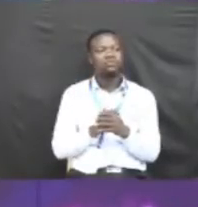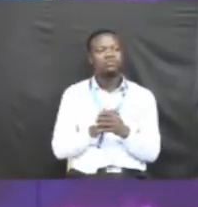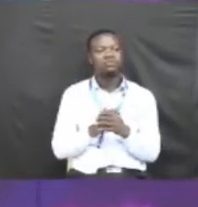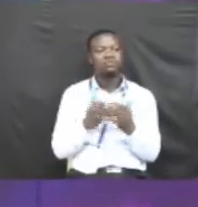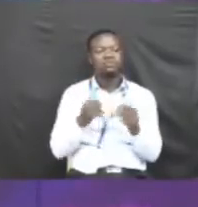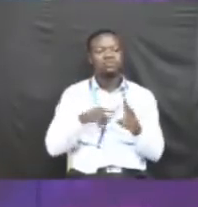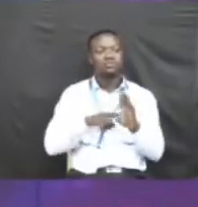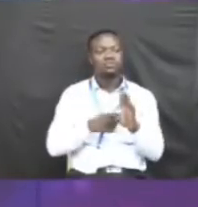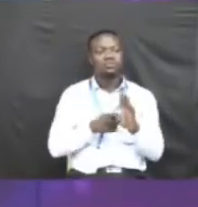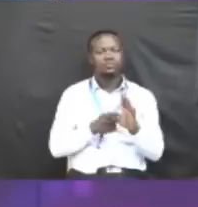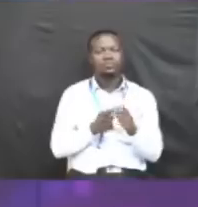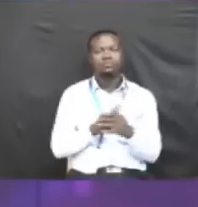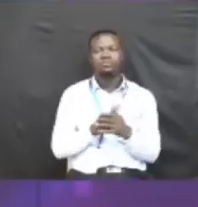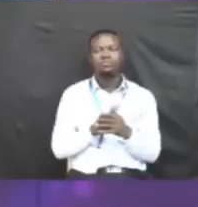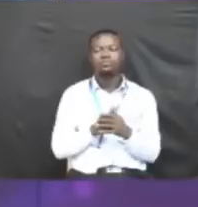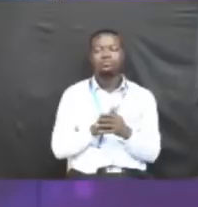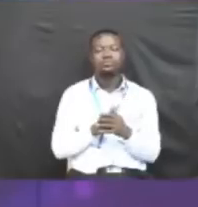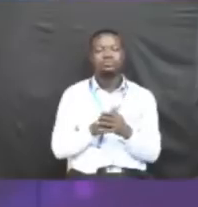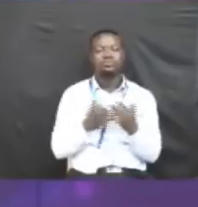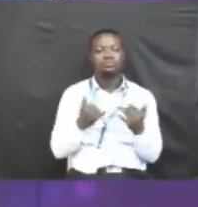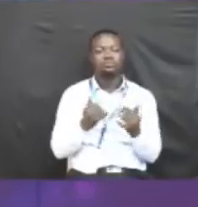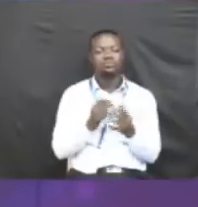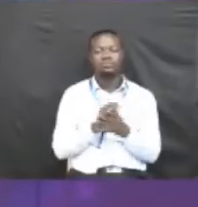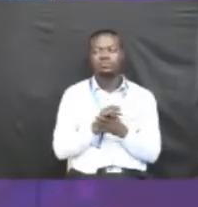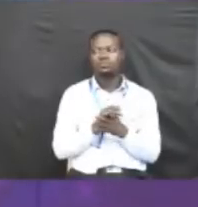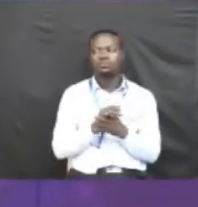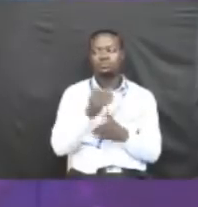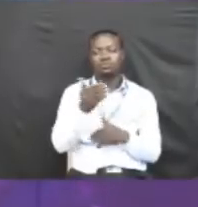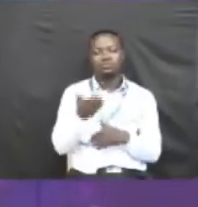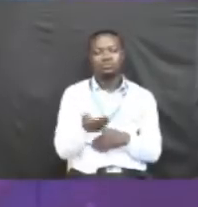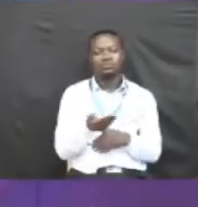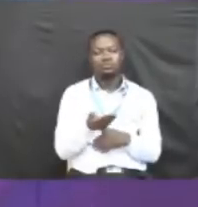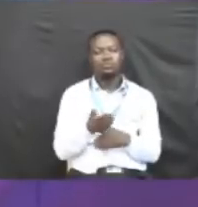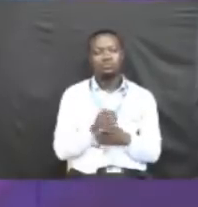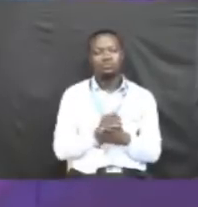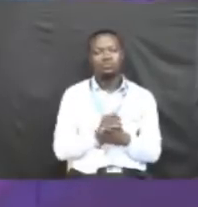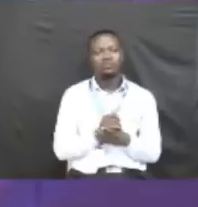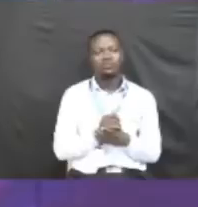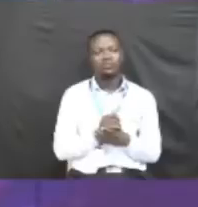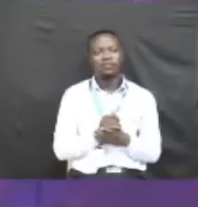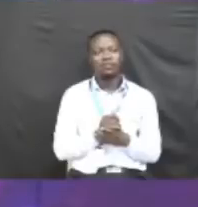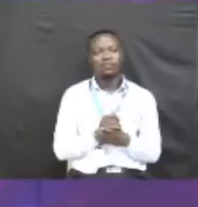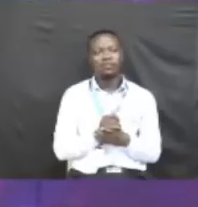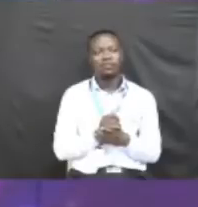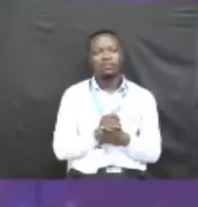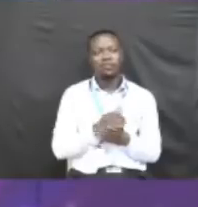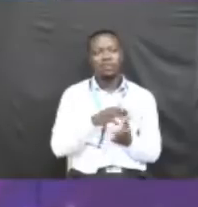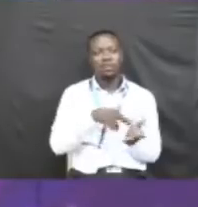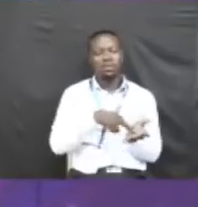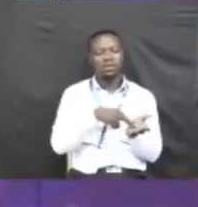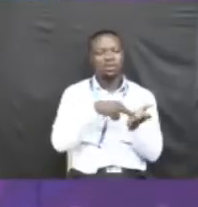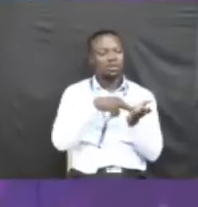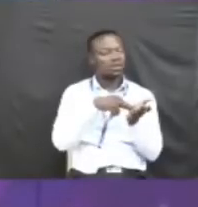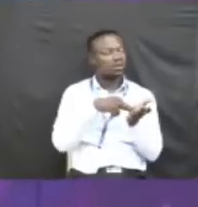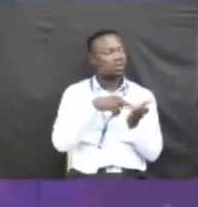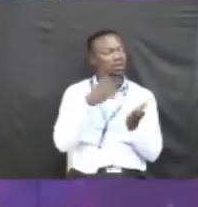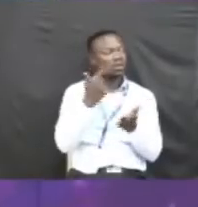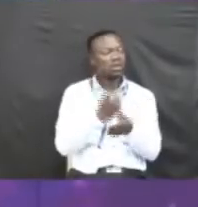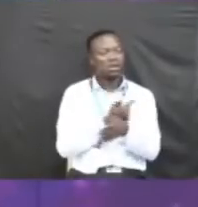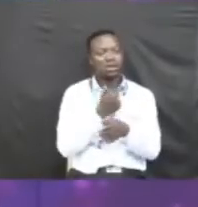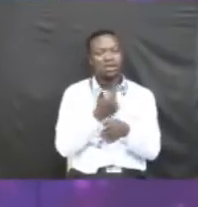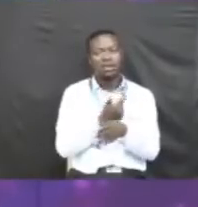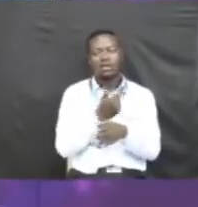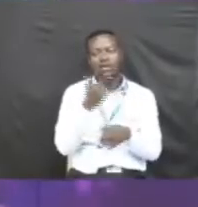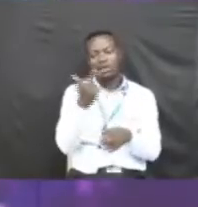To begin with, I humbly want to invite the rep from Ghana Pentecost and Charismatic